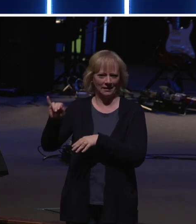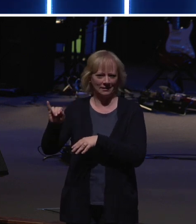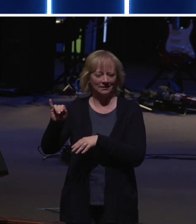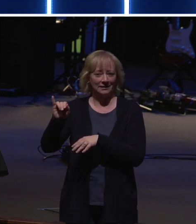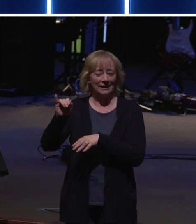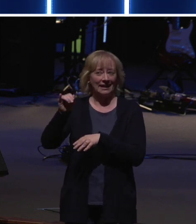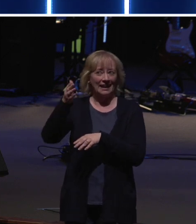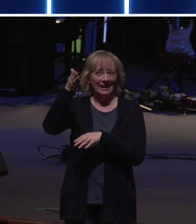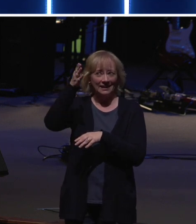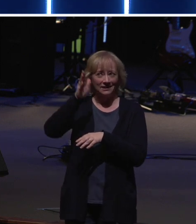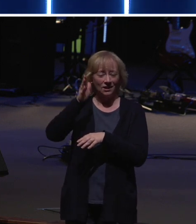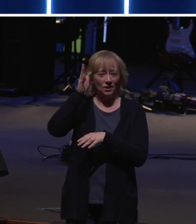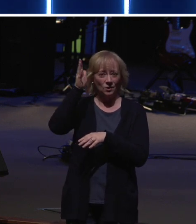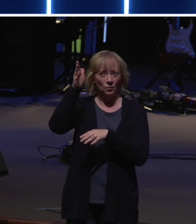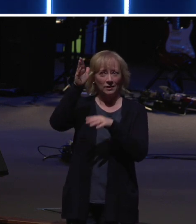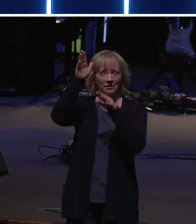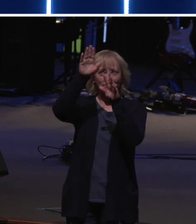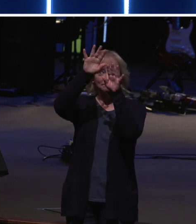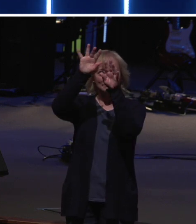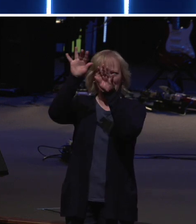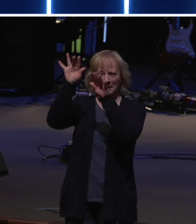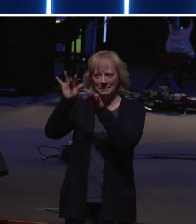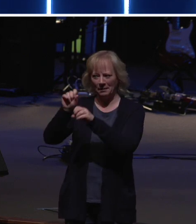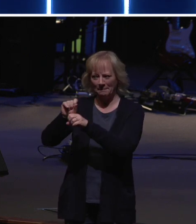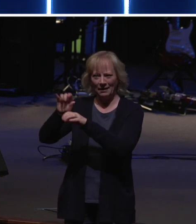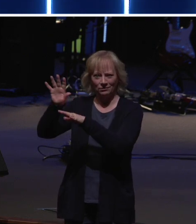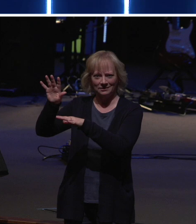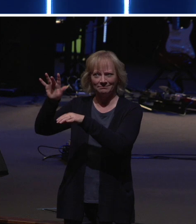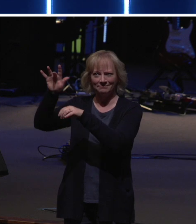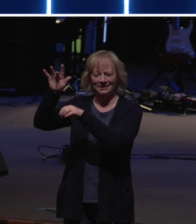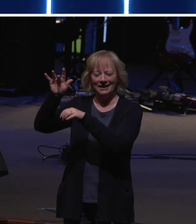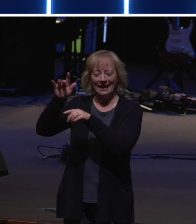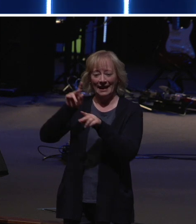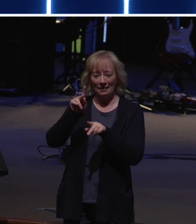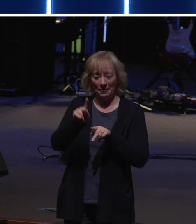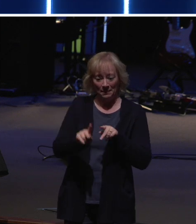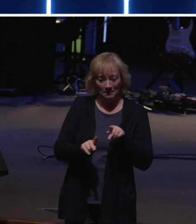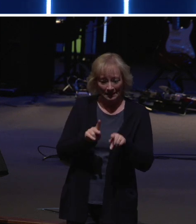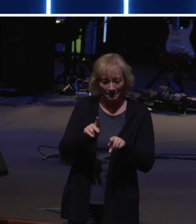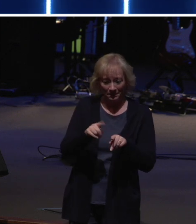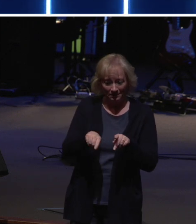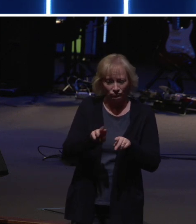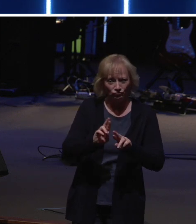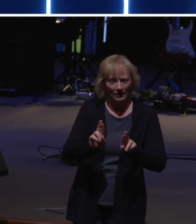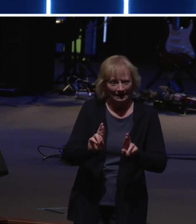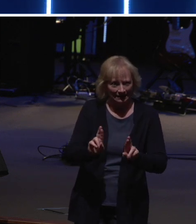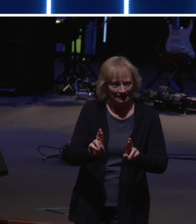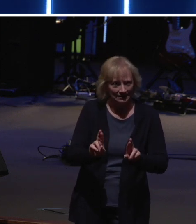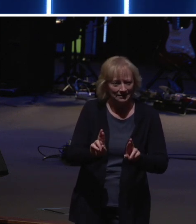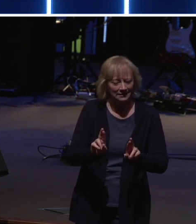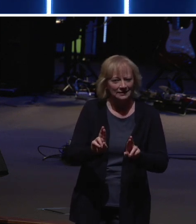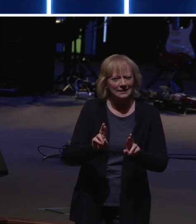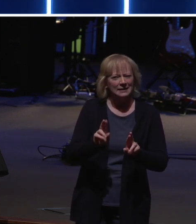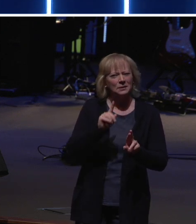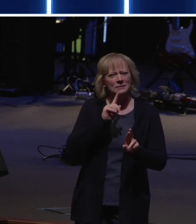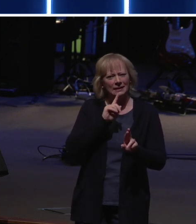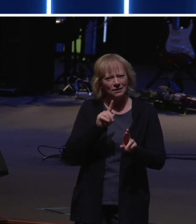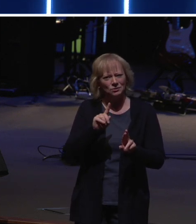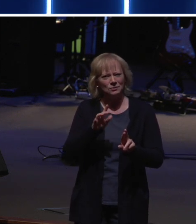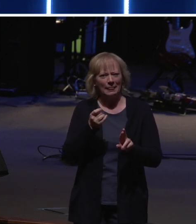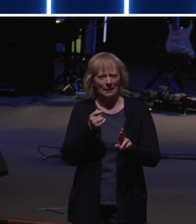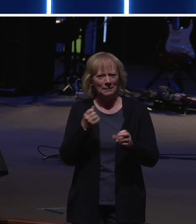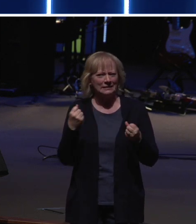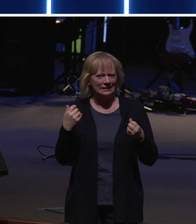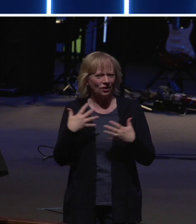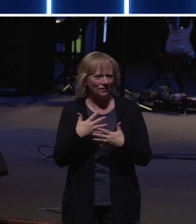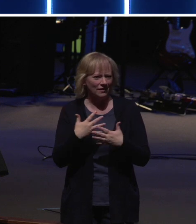upon that mountain, and the people had to get ready. It was actually kind of